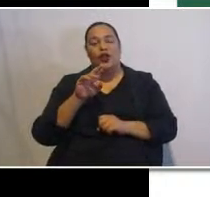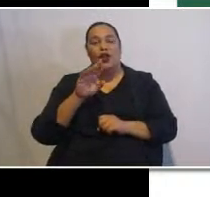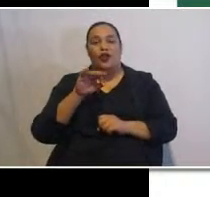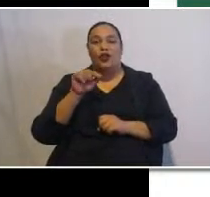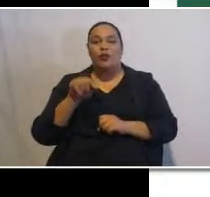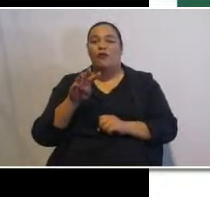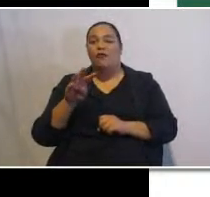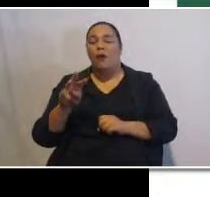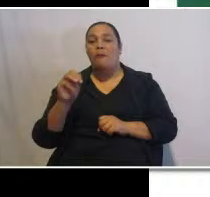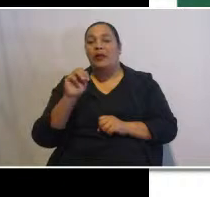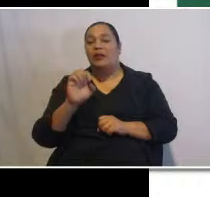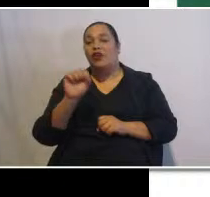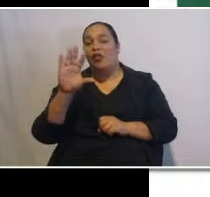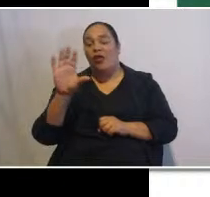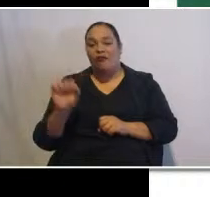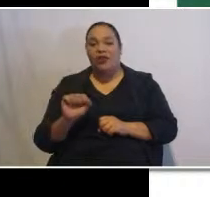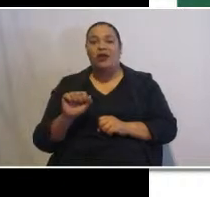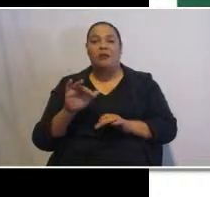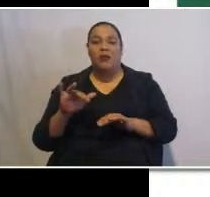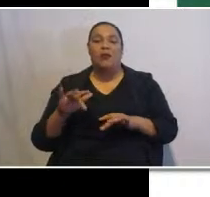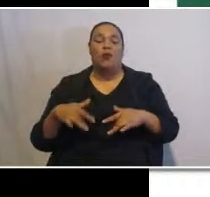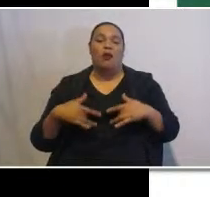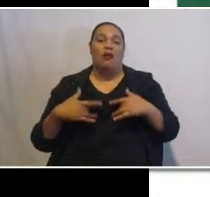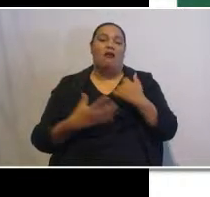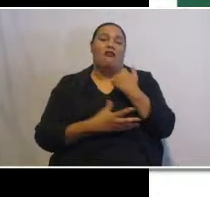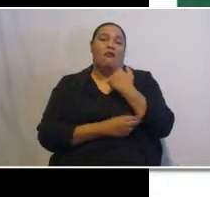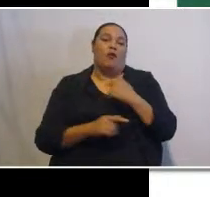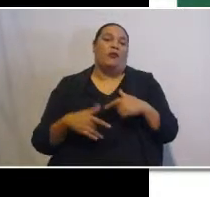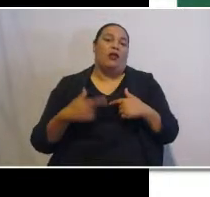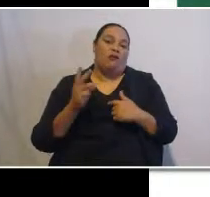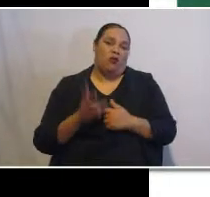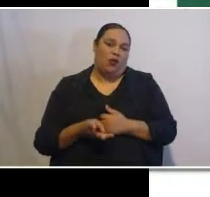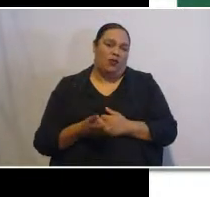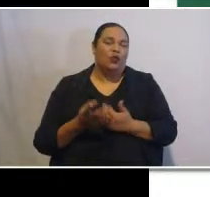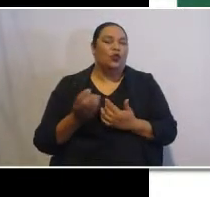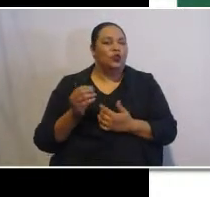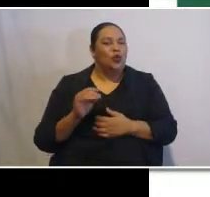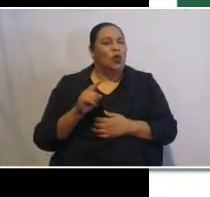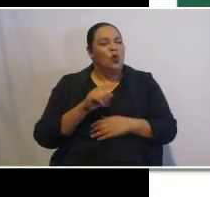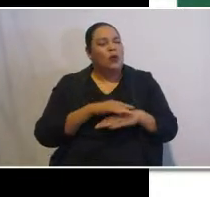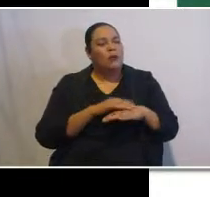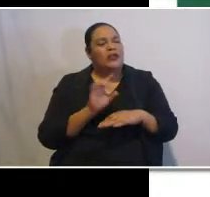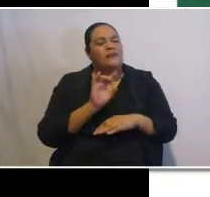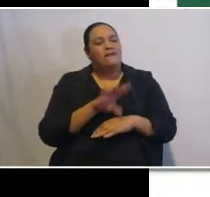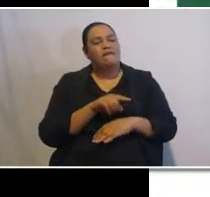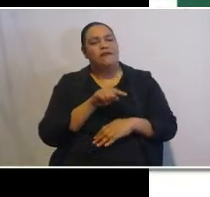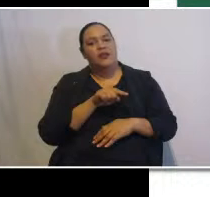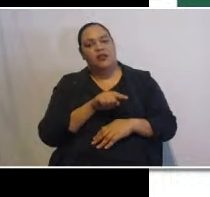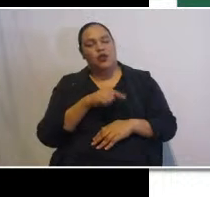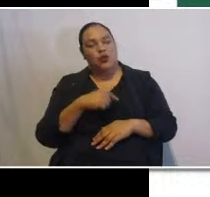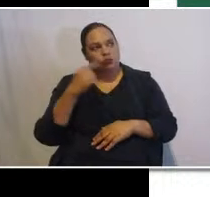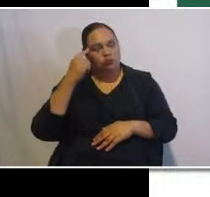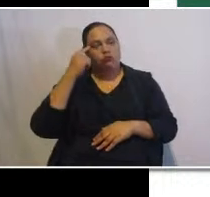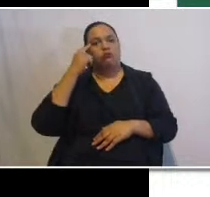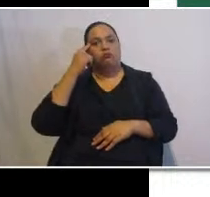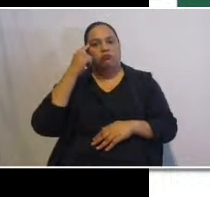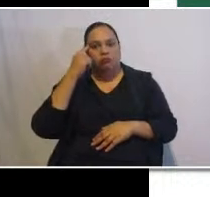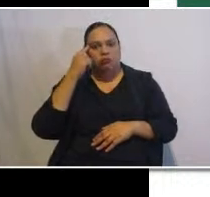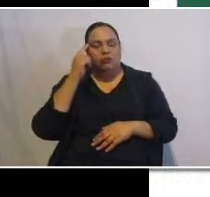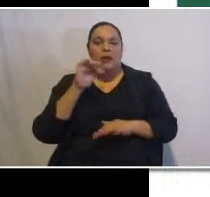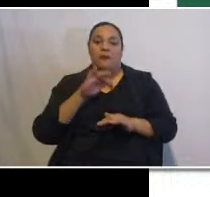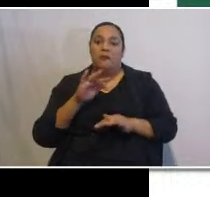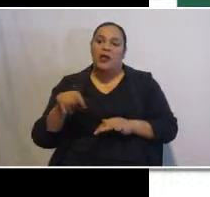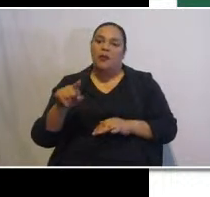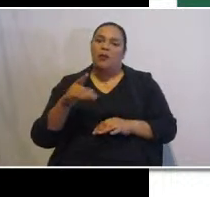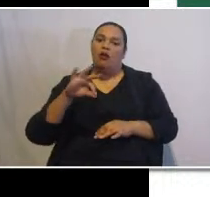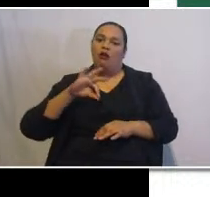South Africans will be living below the poverty line. So on what basis do you think that people